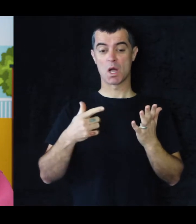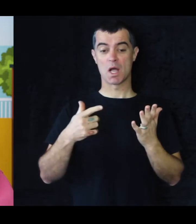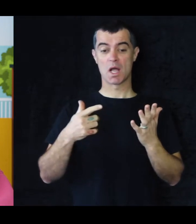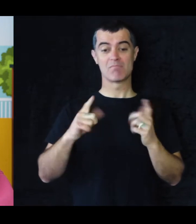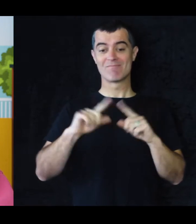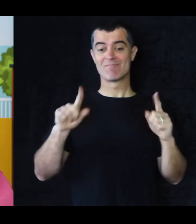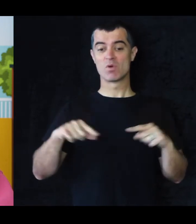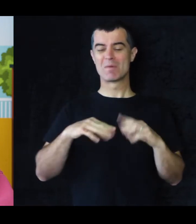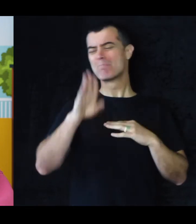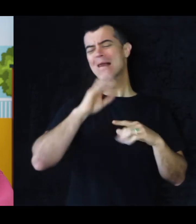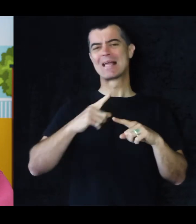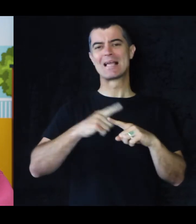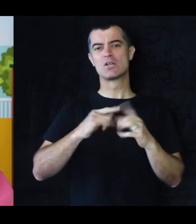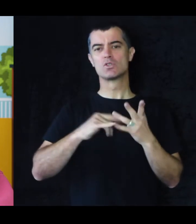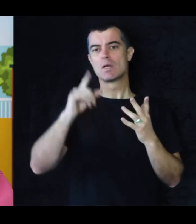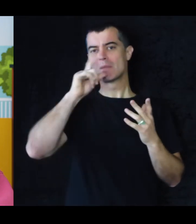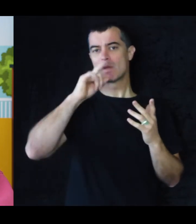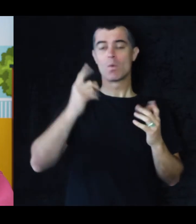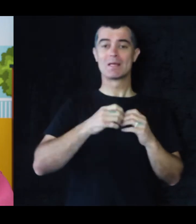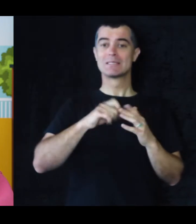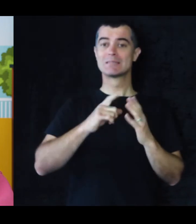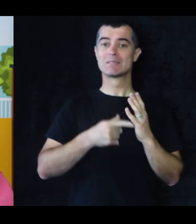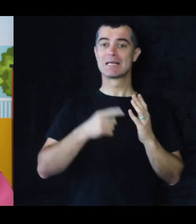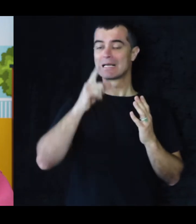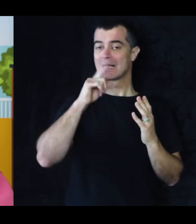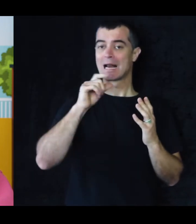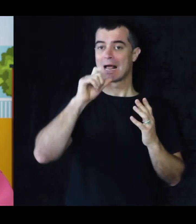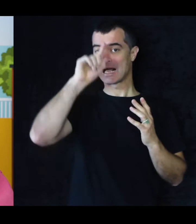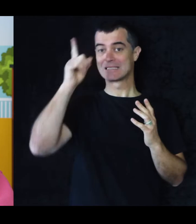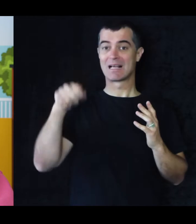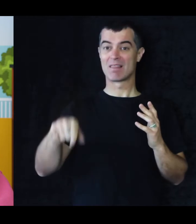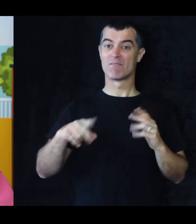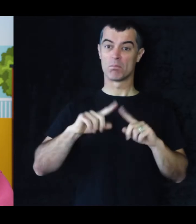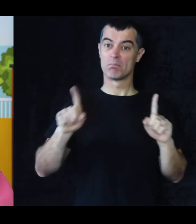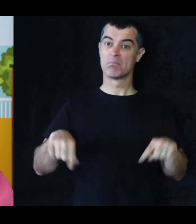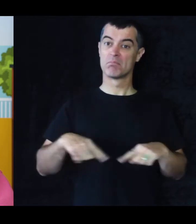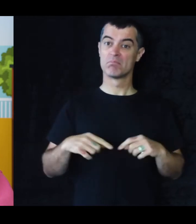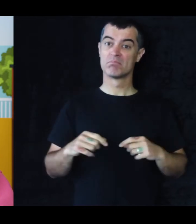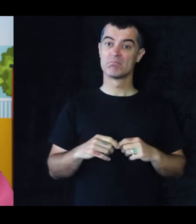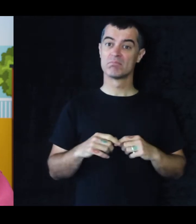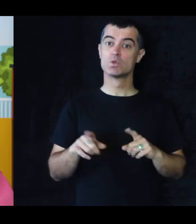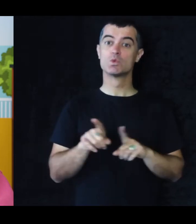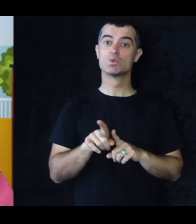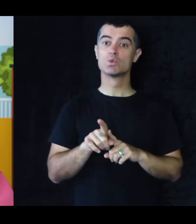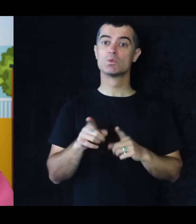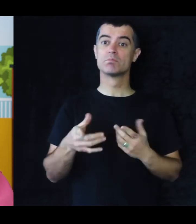for them to be in plain English so that people with a disability can understand them